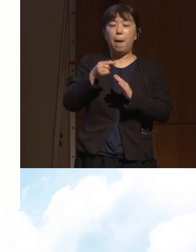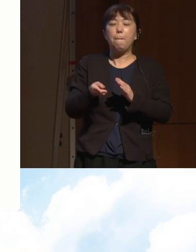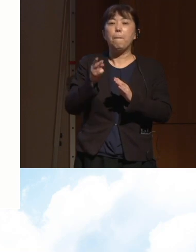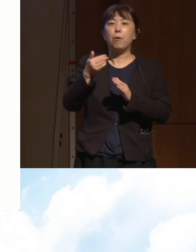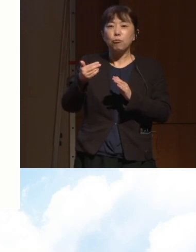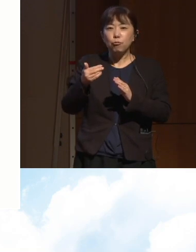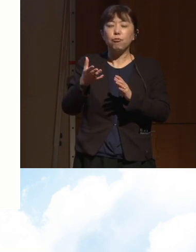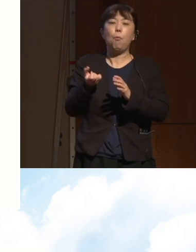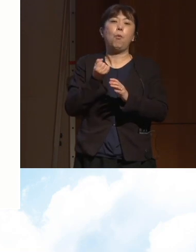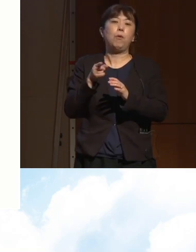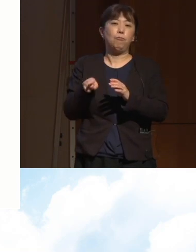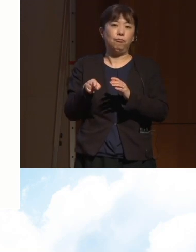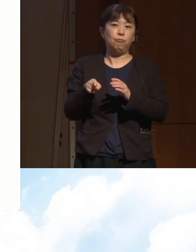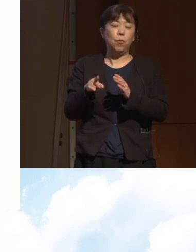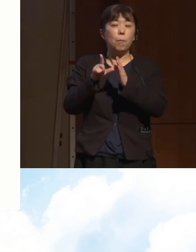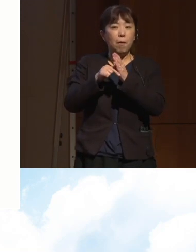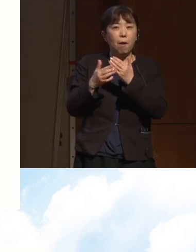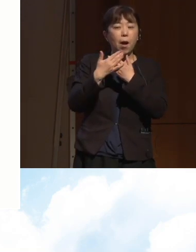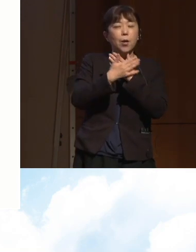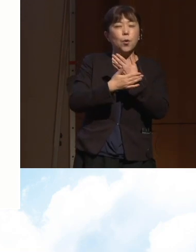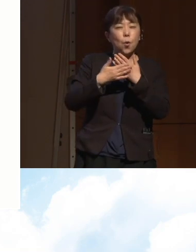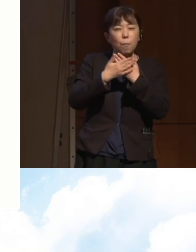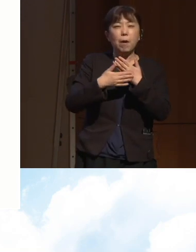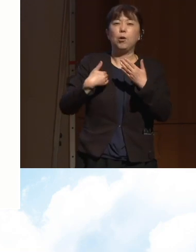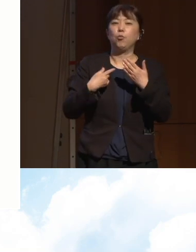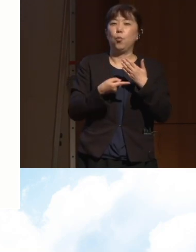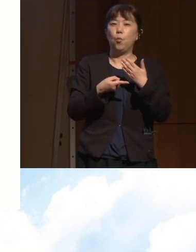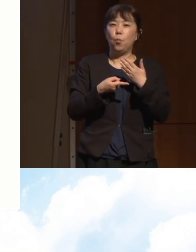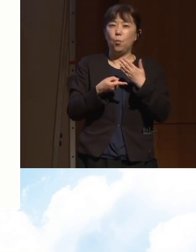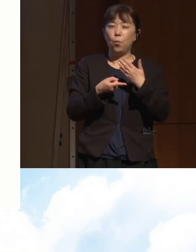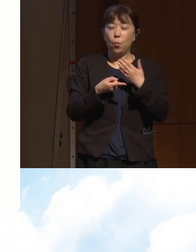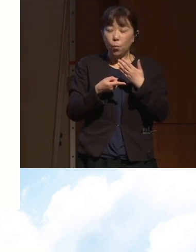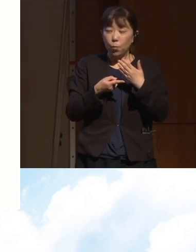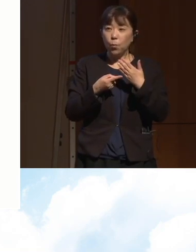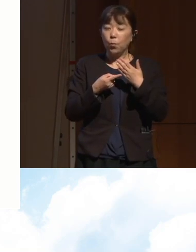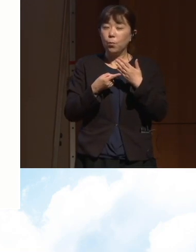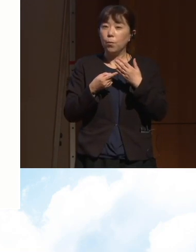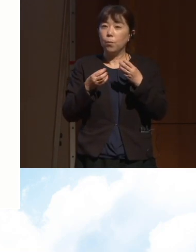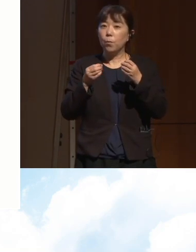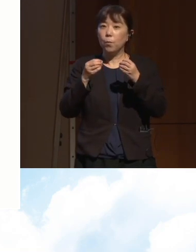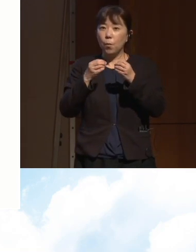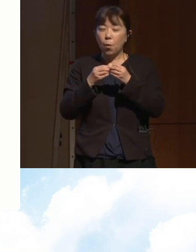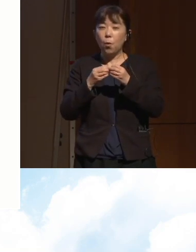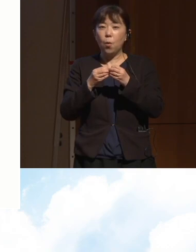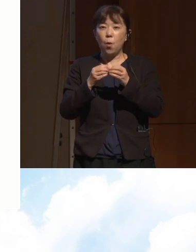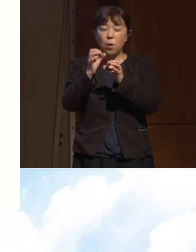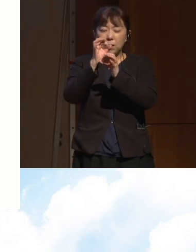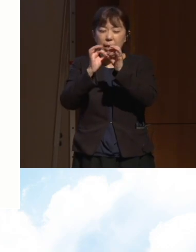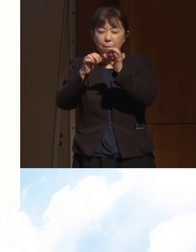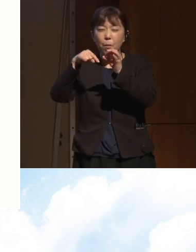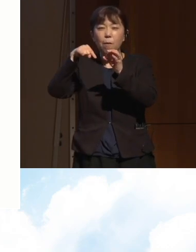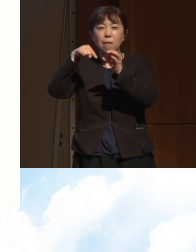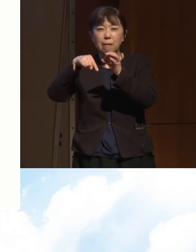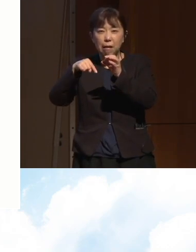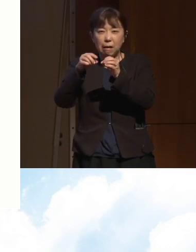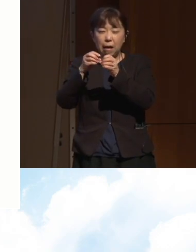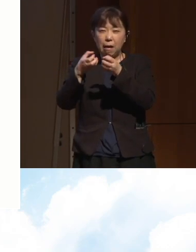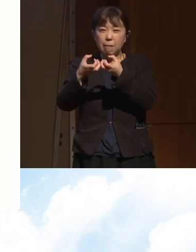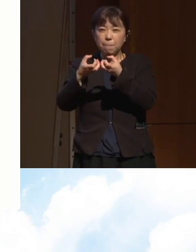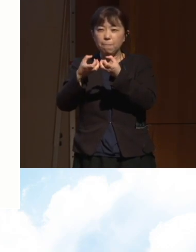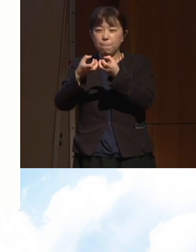and also bind to the cleaved form deep inside the cell to block receptor binding. So that is